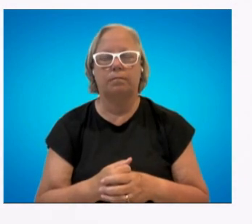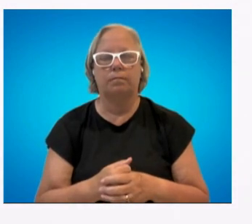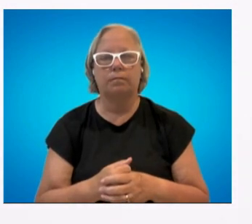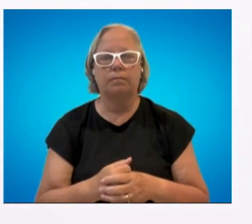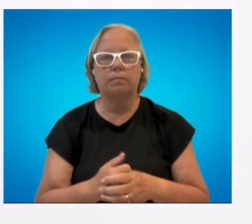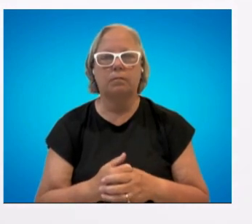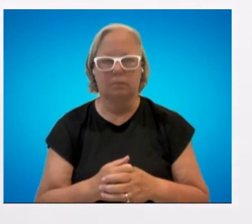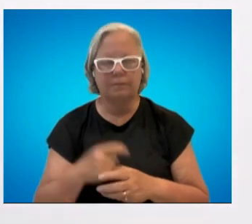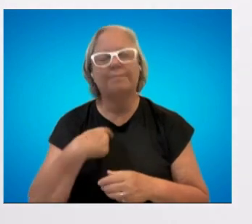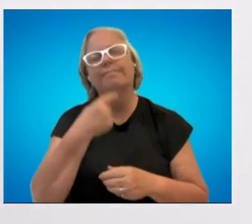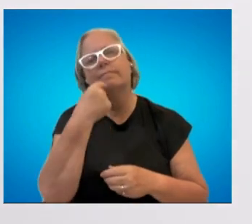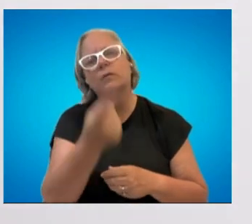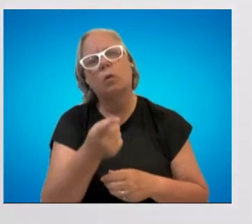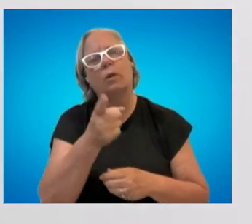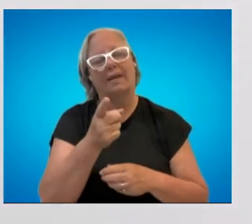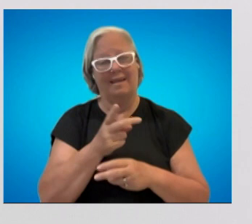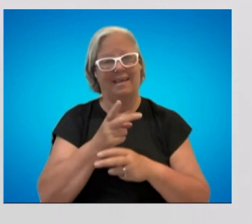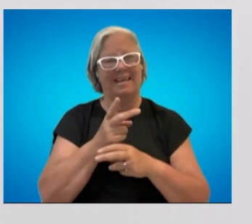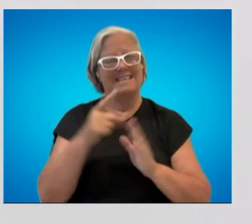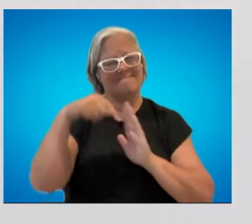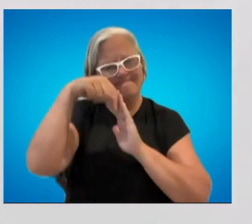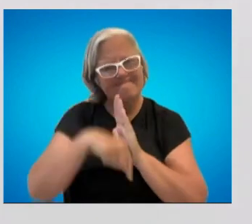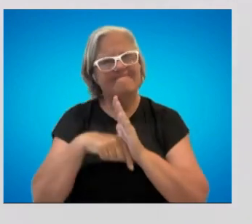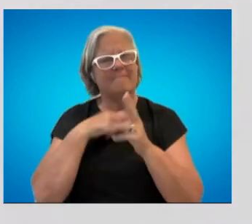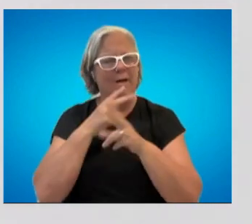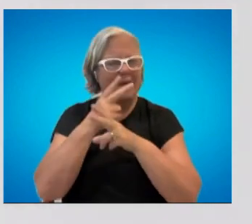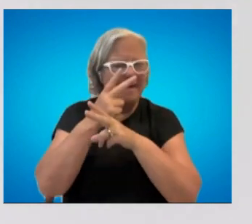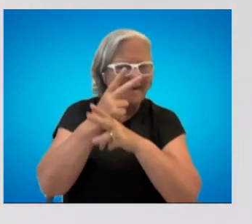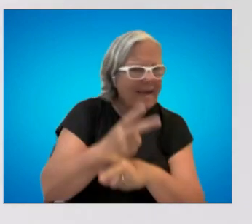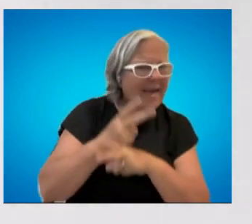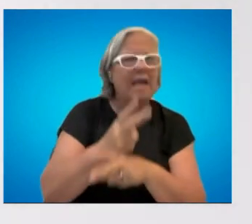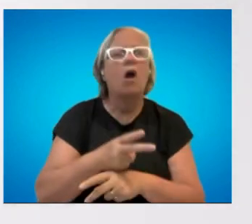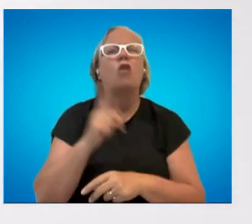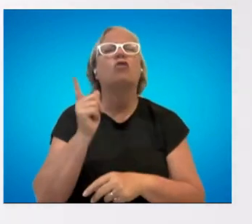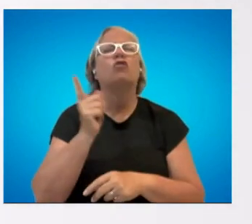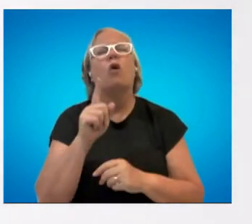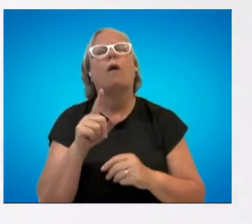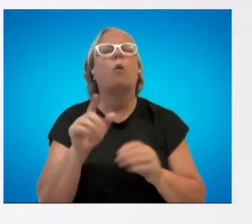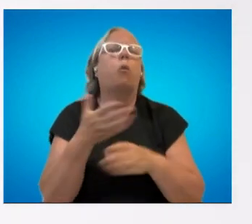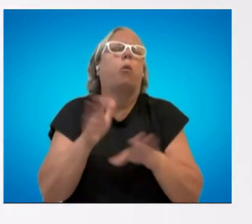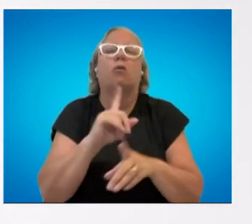intensive care does influence also our work-life balance